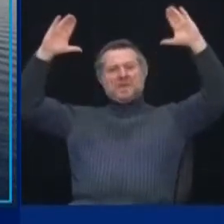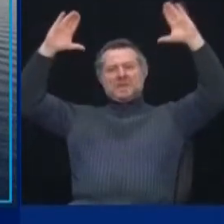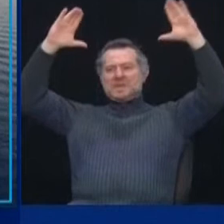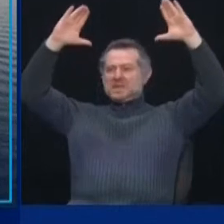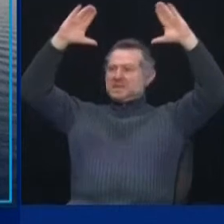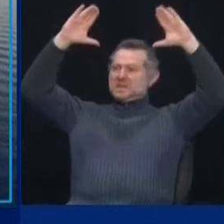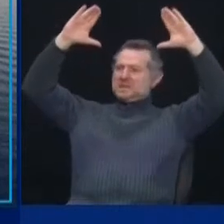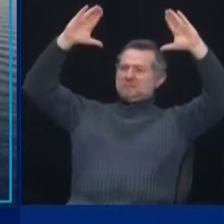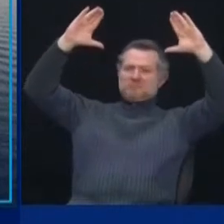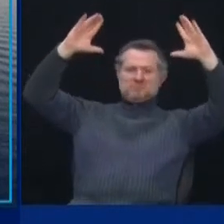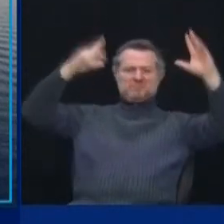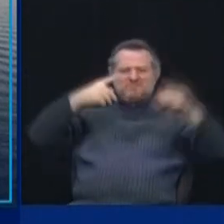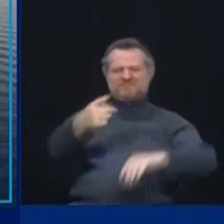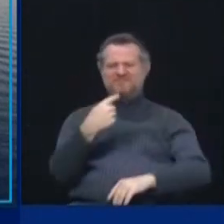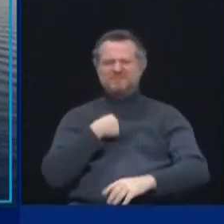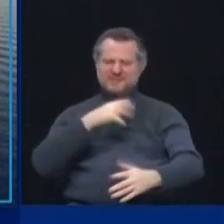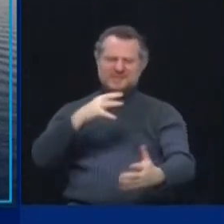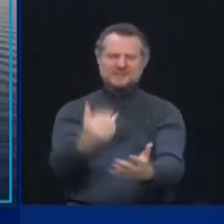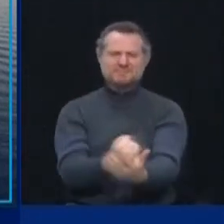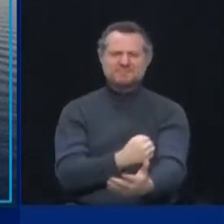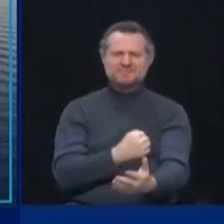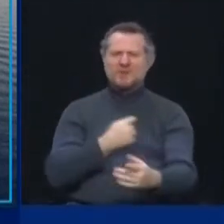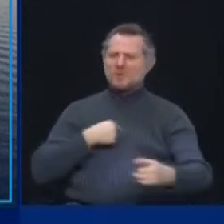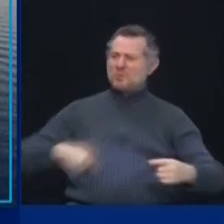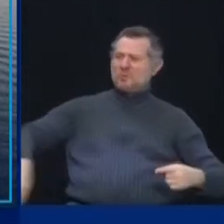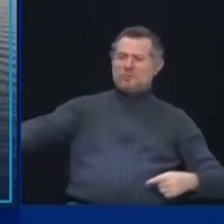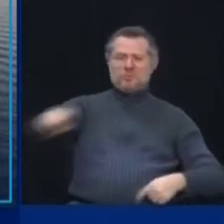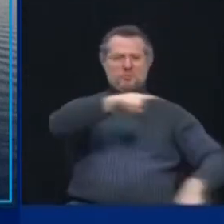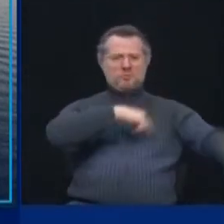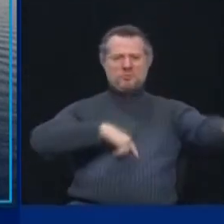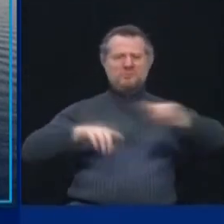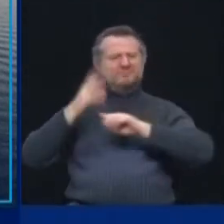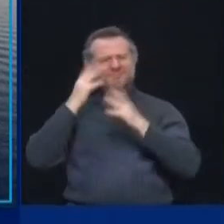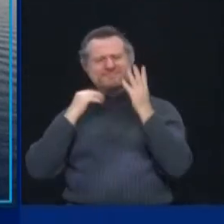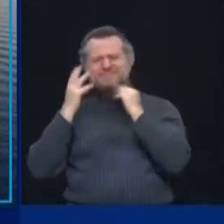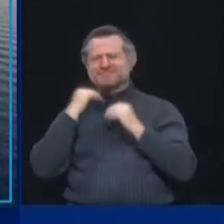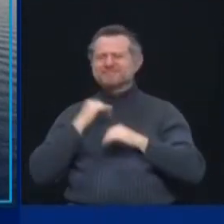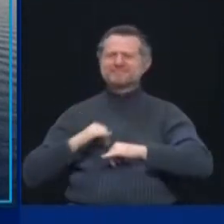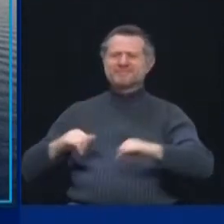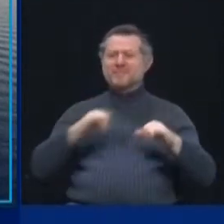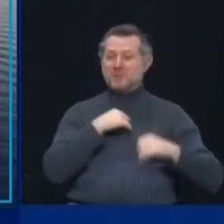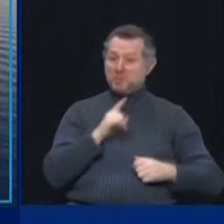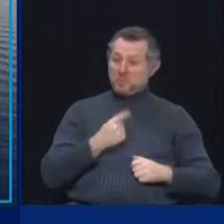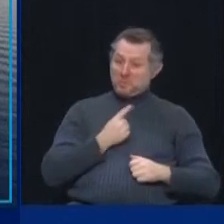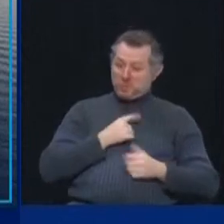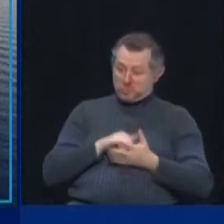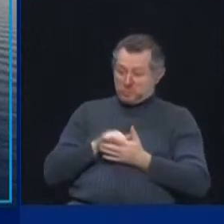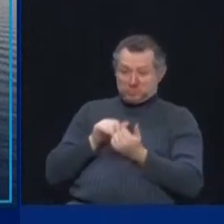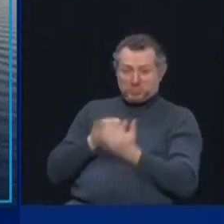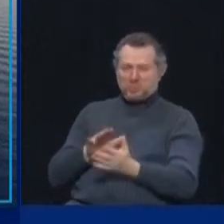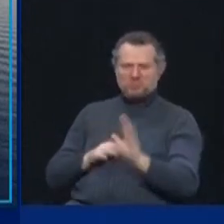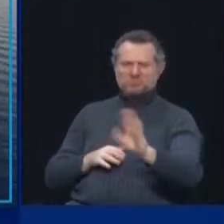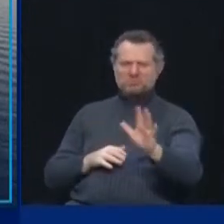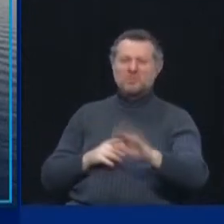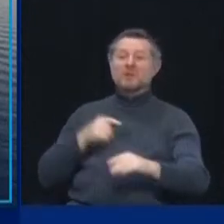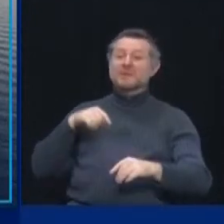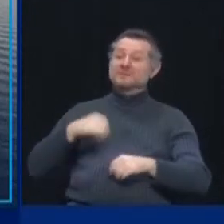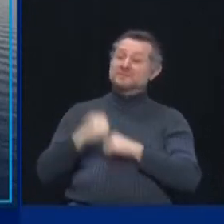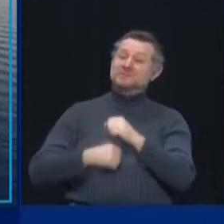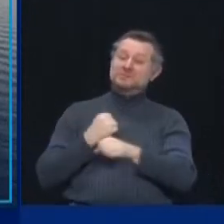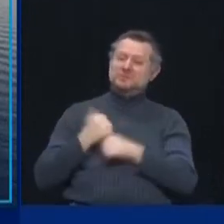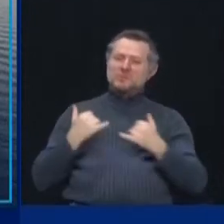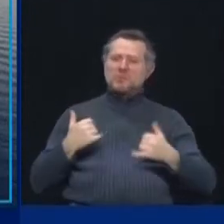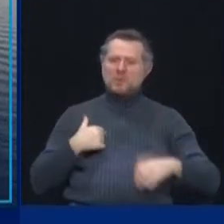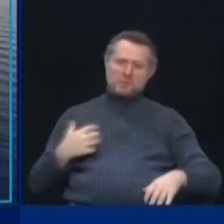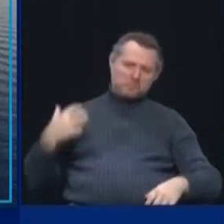everyone is going through this. This is not unique to New York. This year I'm head of the Governors Association. I talk to all the governors